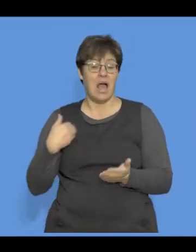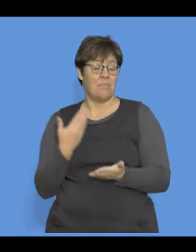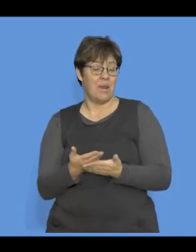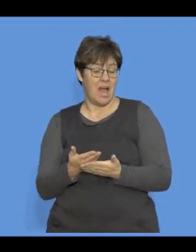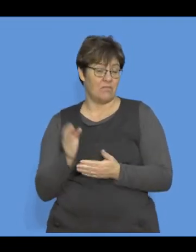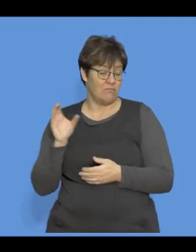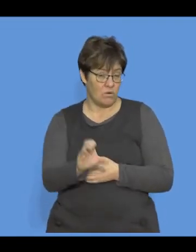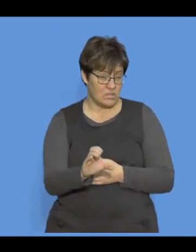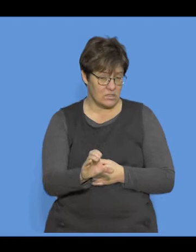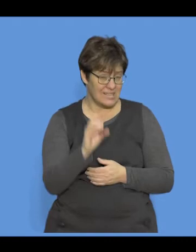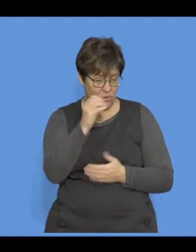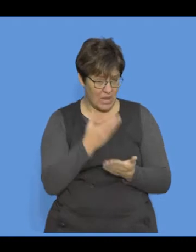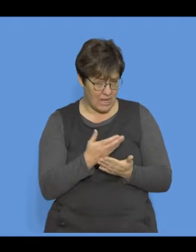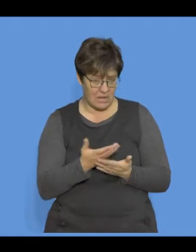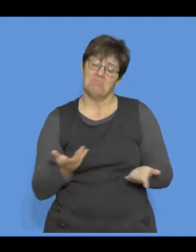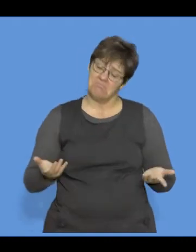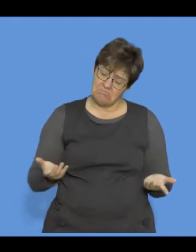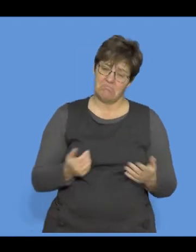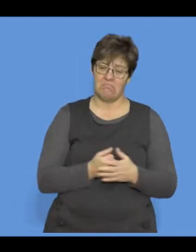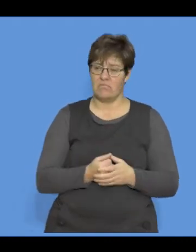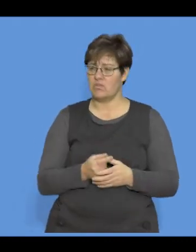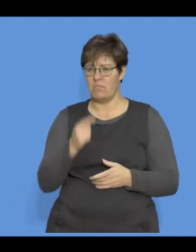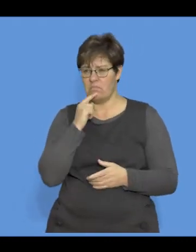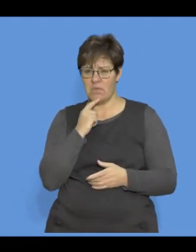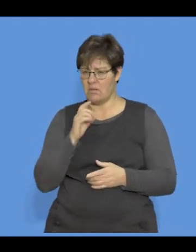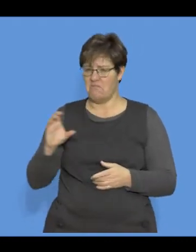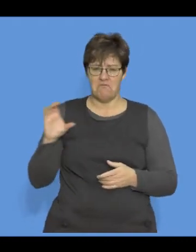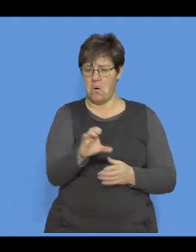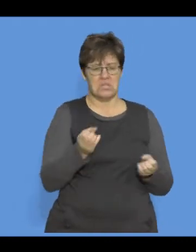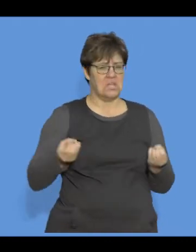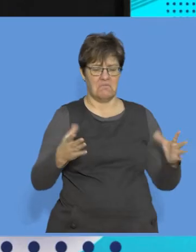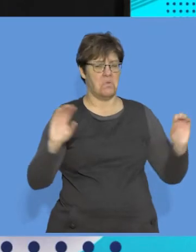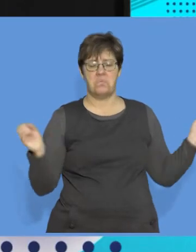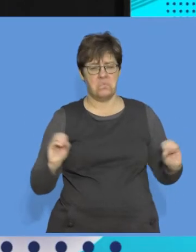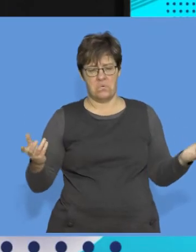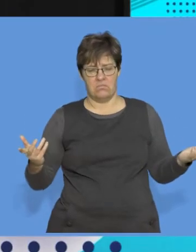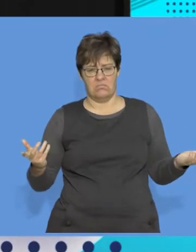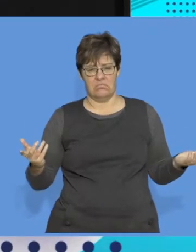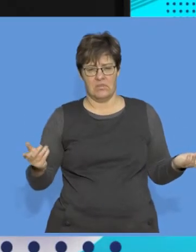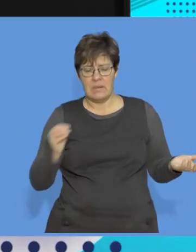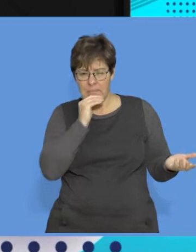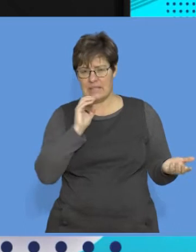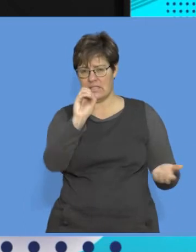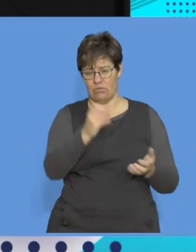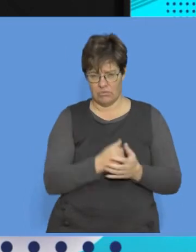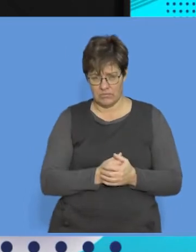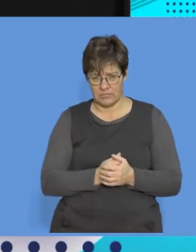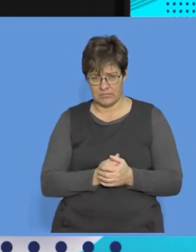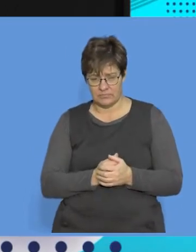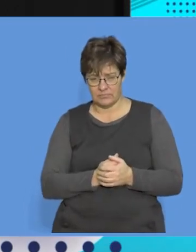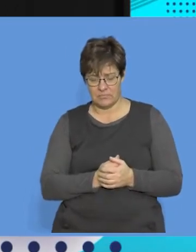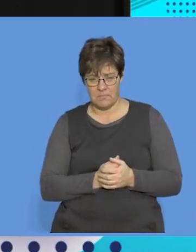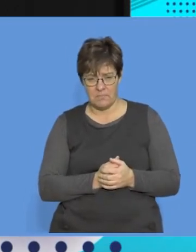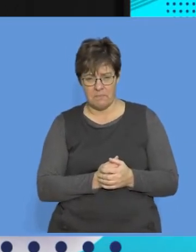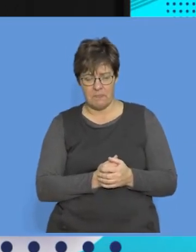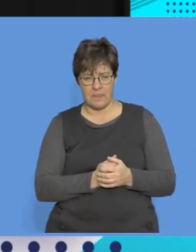0? Yes, we can say we're not going to exert any force on this object, so let's just make that 0. So